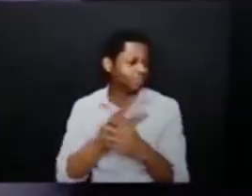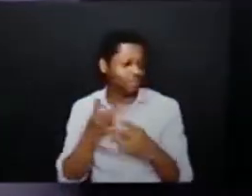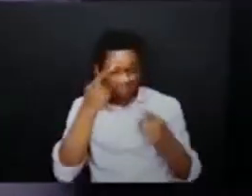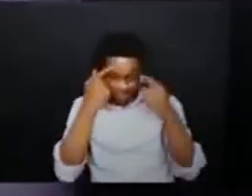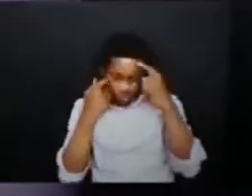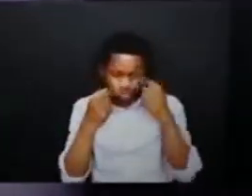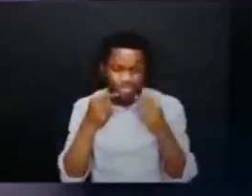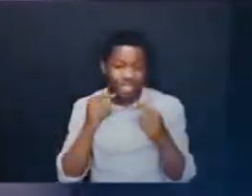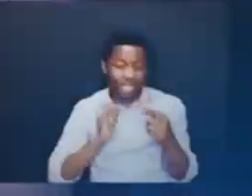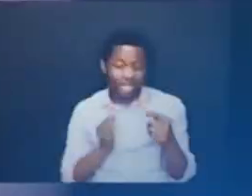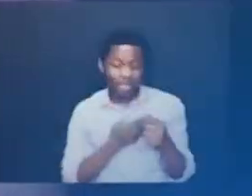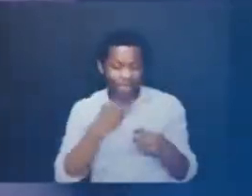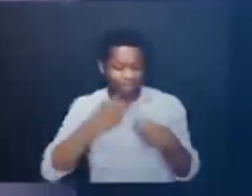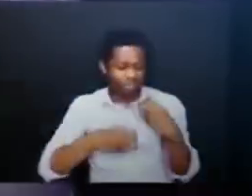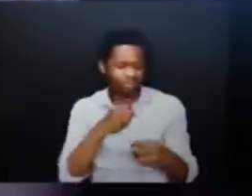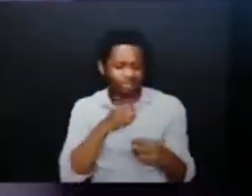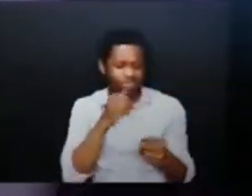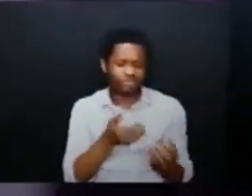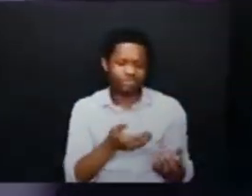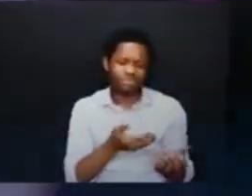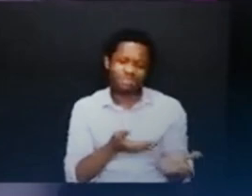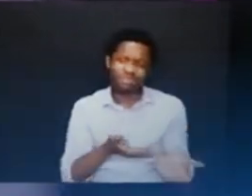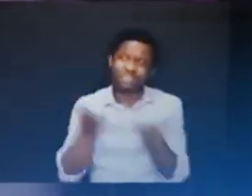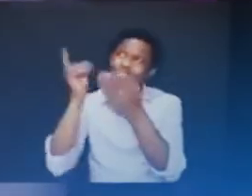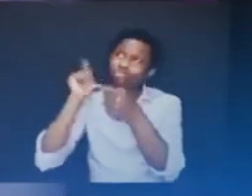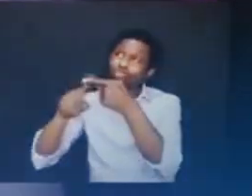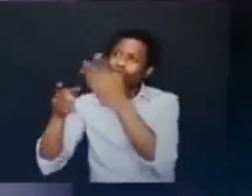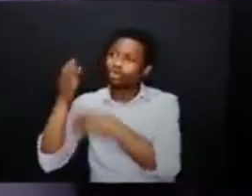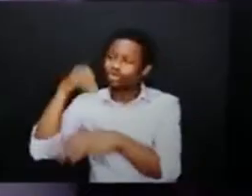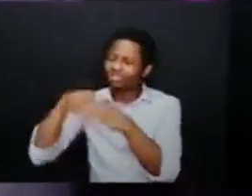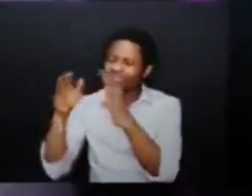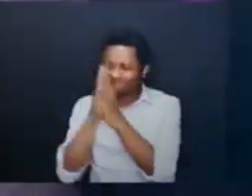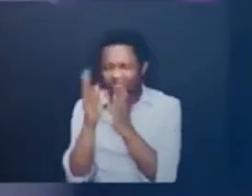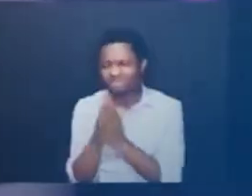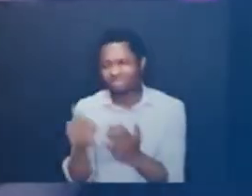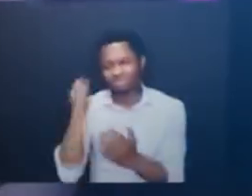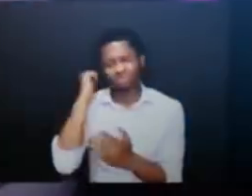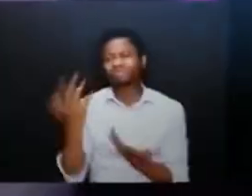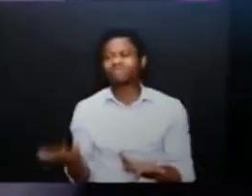in prayer. You see,